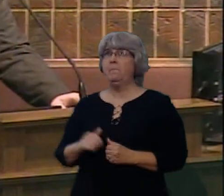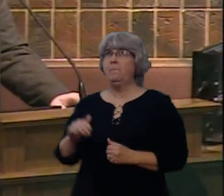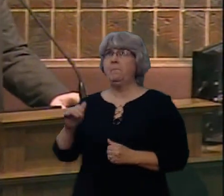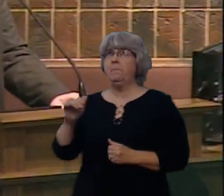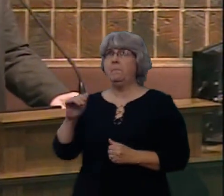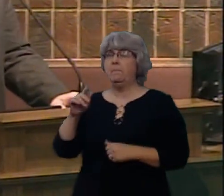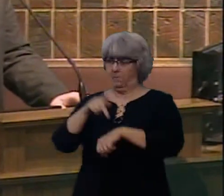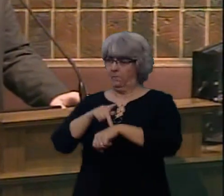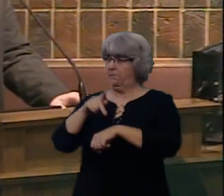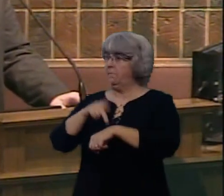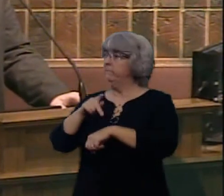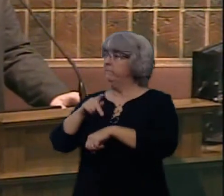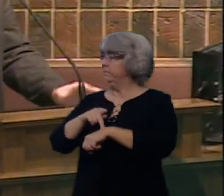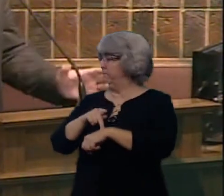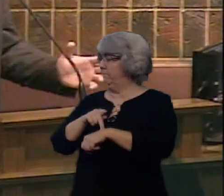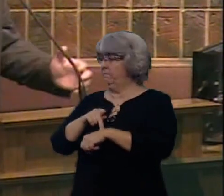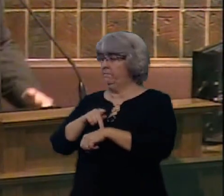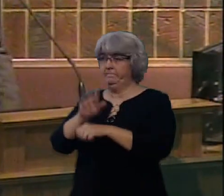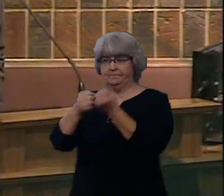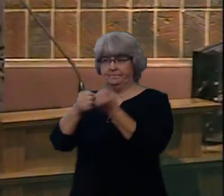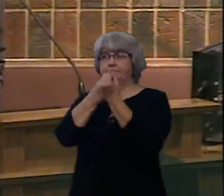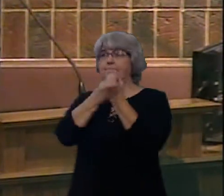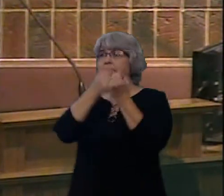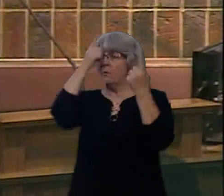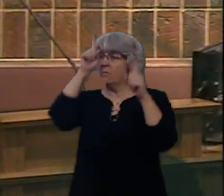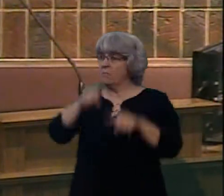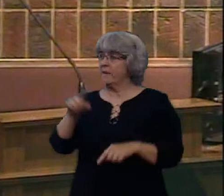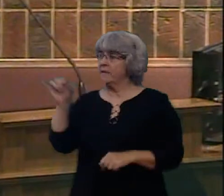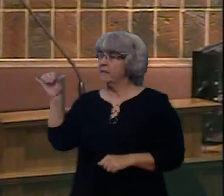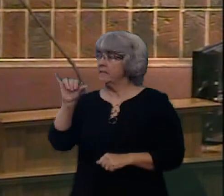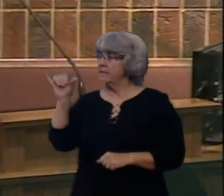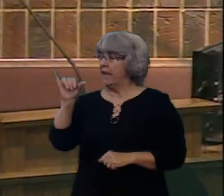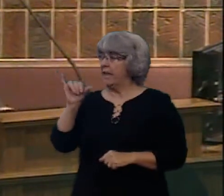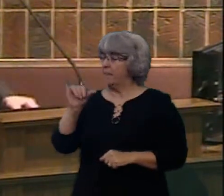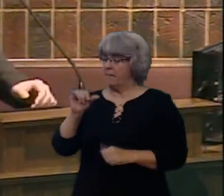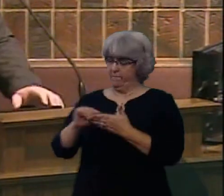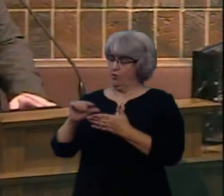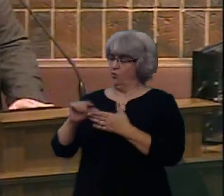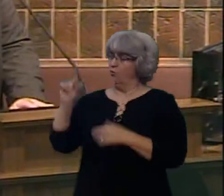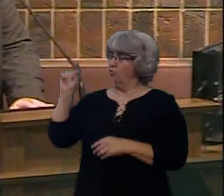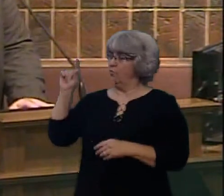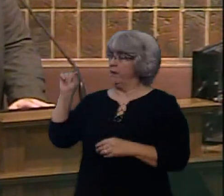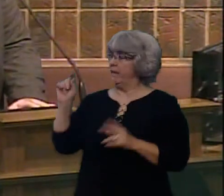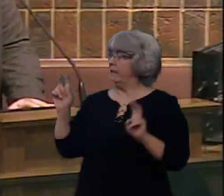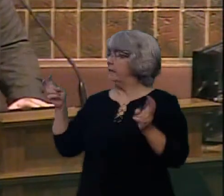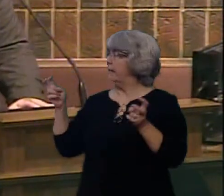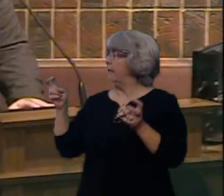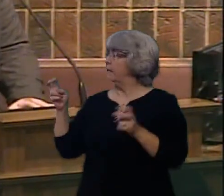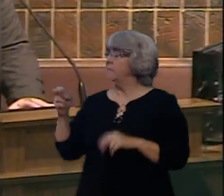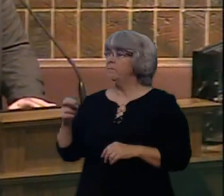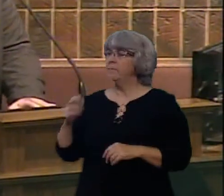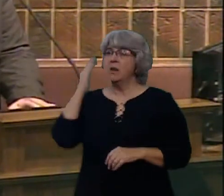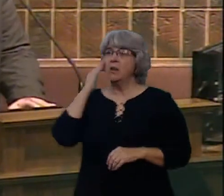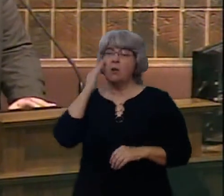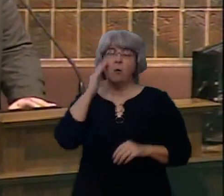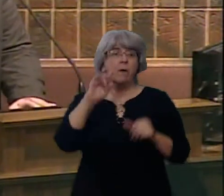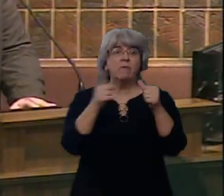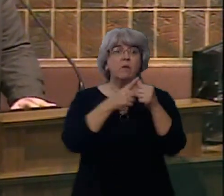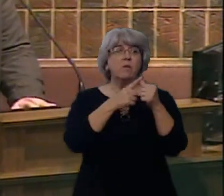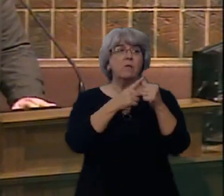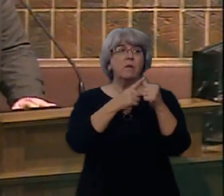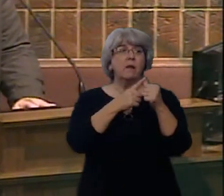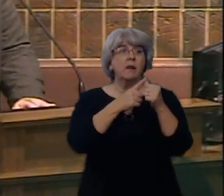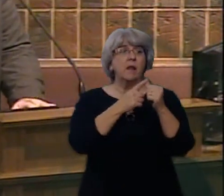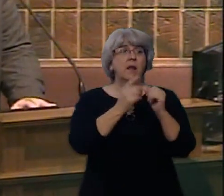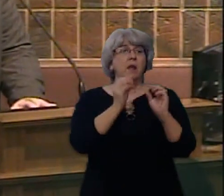Peter confirms this as well during New Testament times. 2 Peter chapter 1 verse 20 says, "Knowing this first of all, that no prophecy of Scripture comes